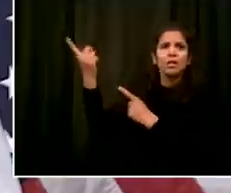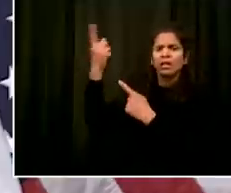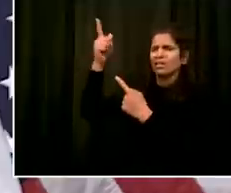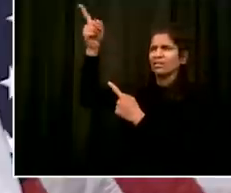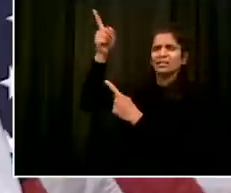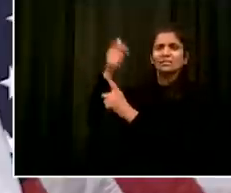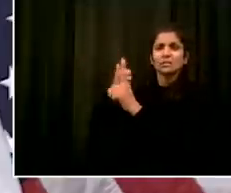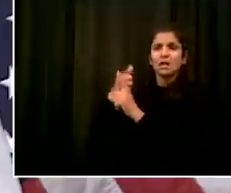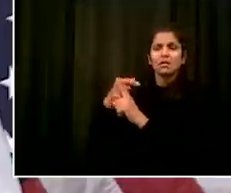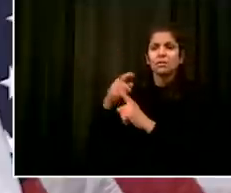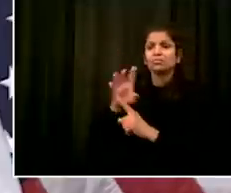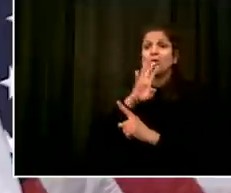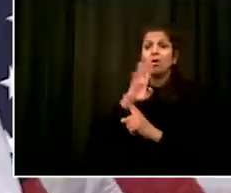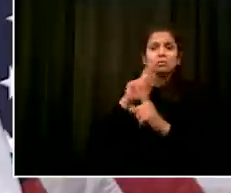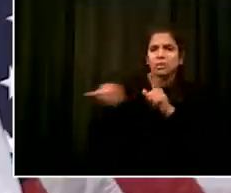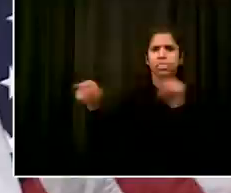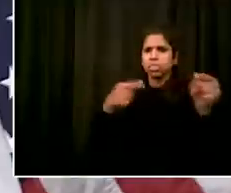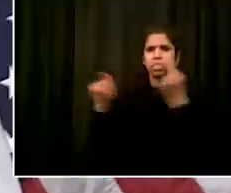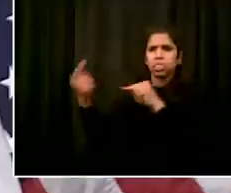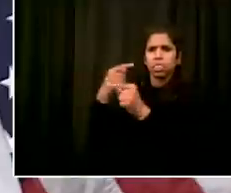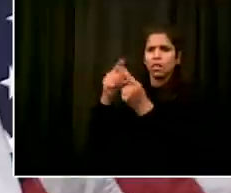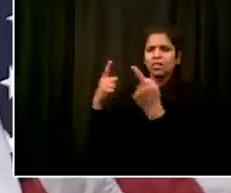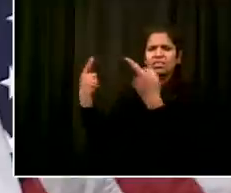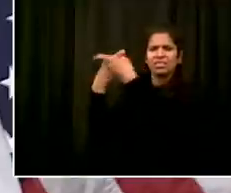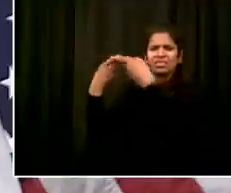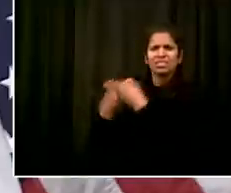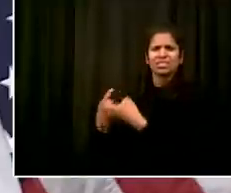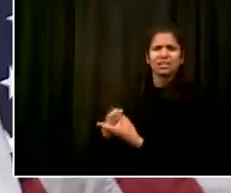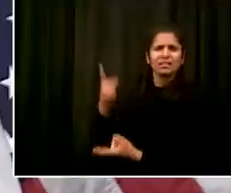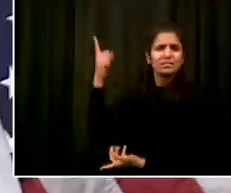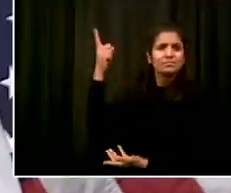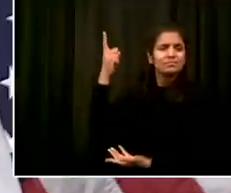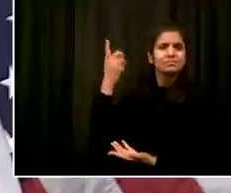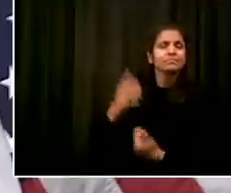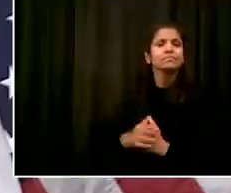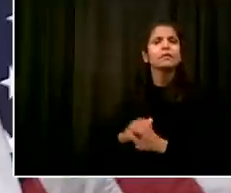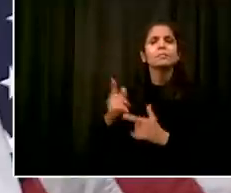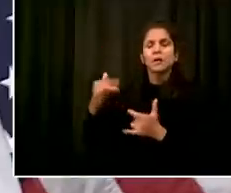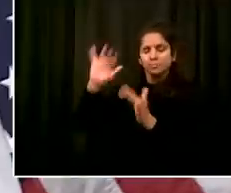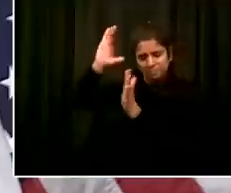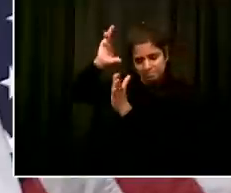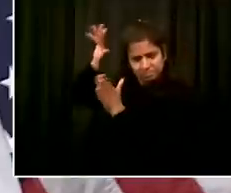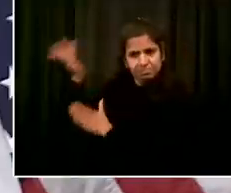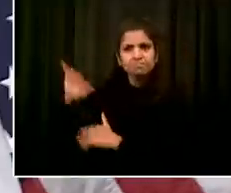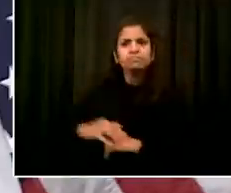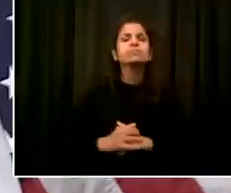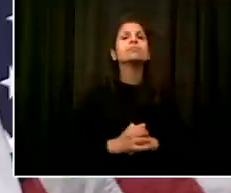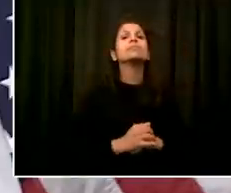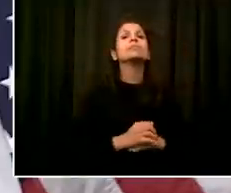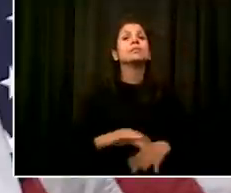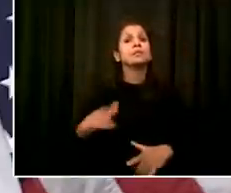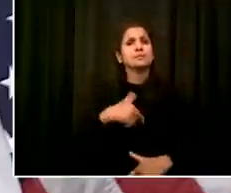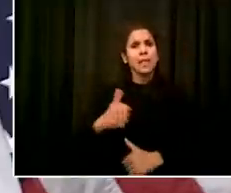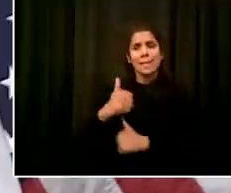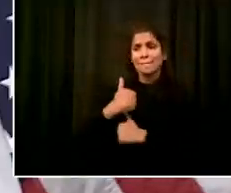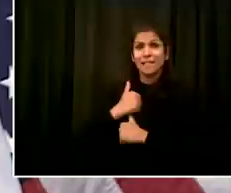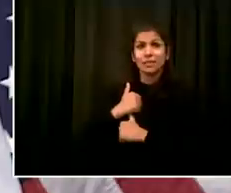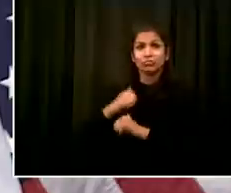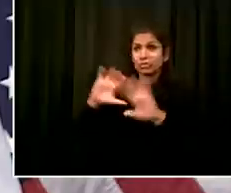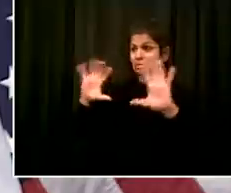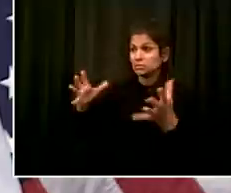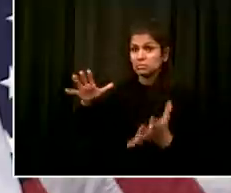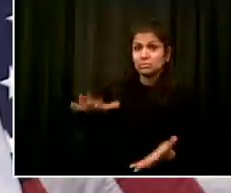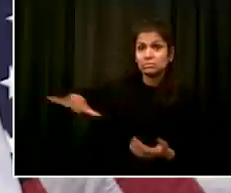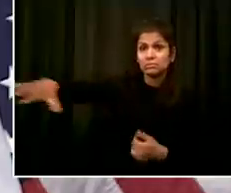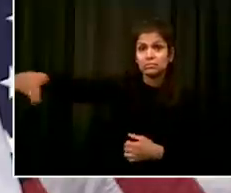active service in our military, from former military leaders saying he has no right for his political needs to bring the United